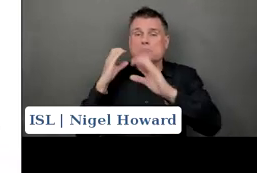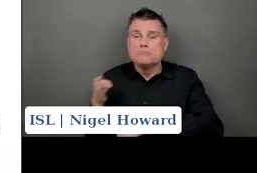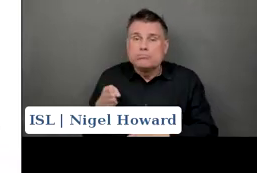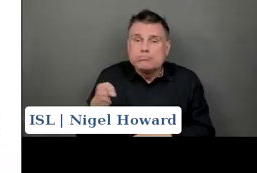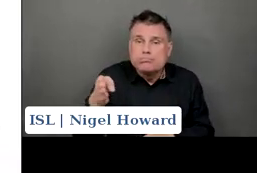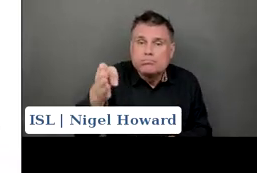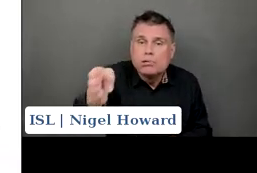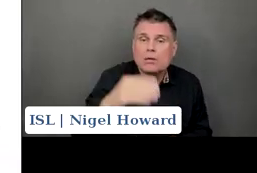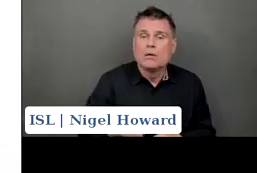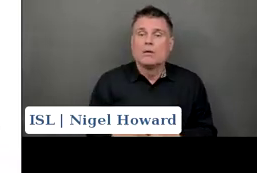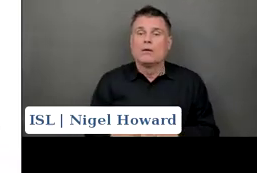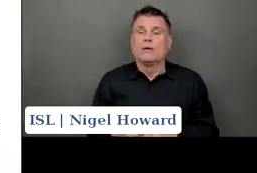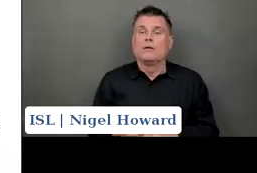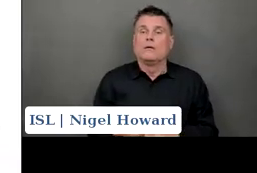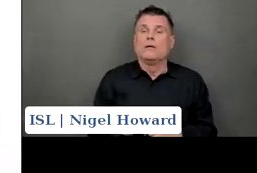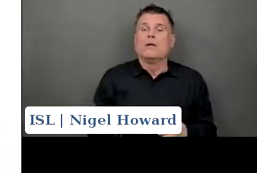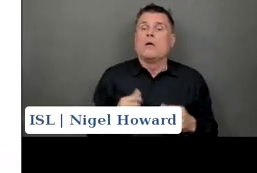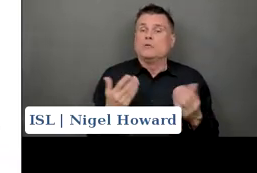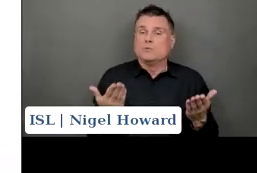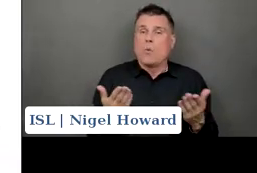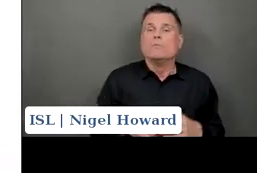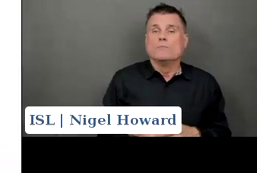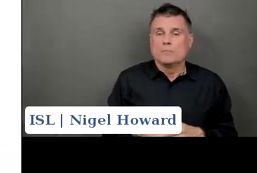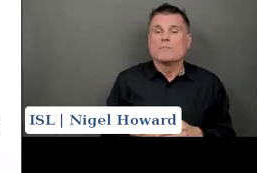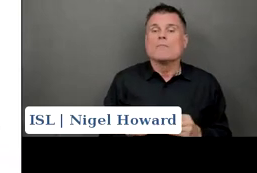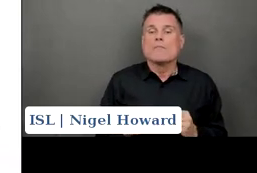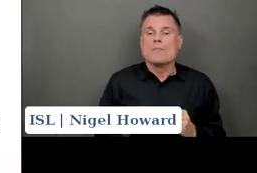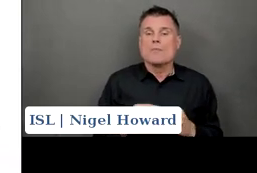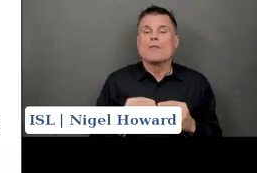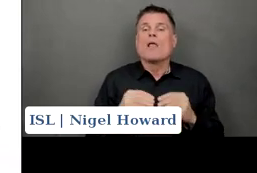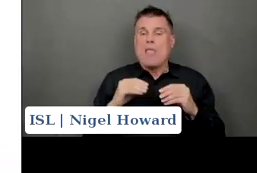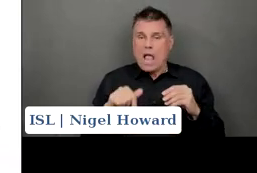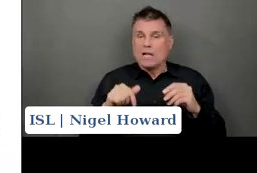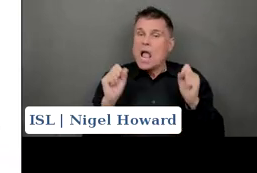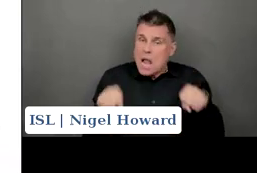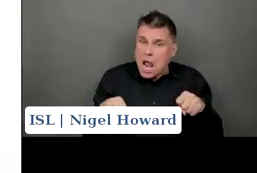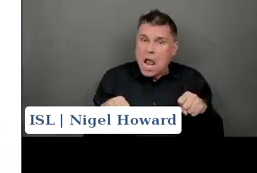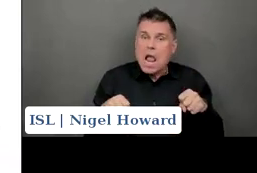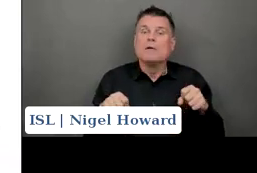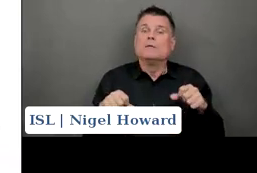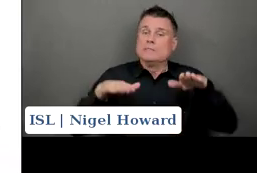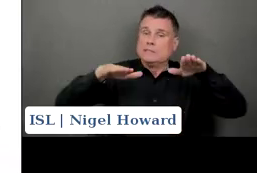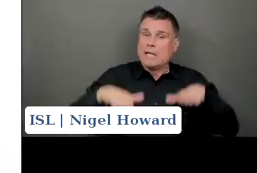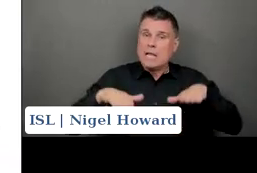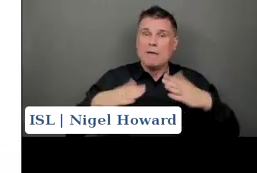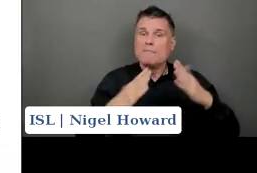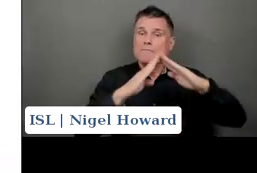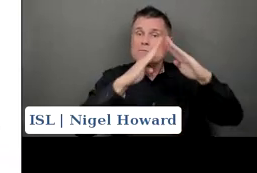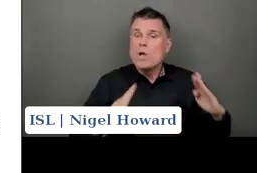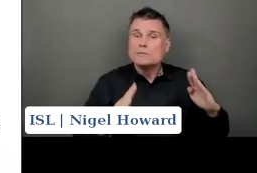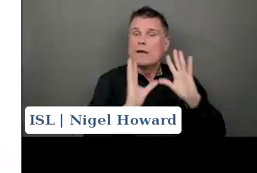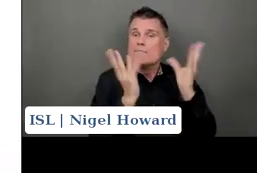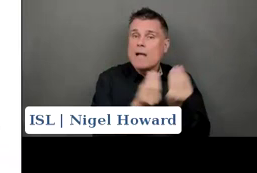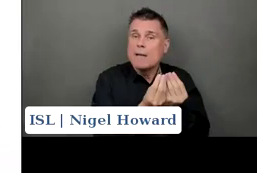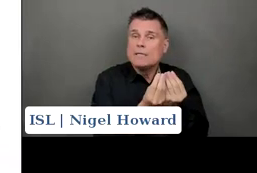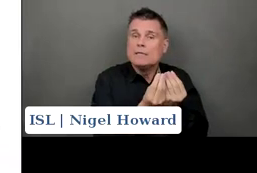age with functionality in their own communities amongst their own friends and family, and also while receiving critical old age